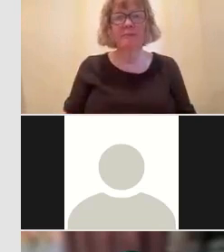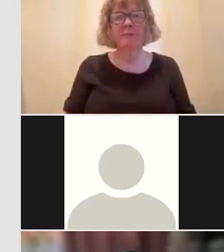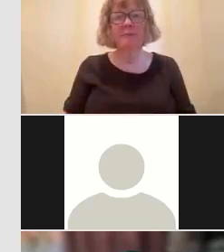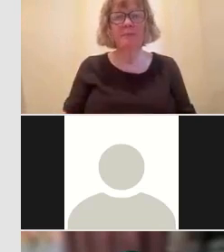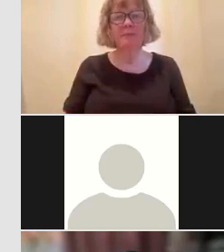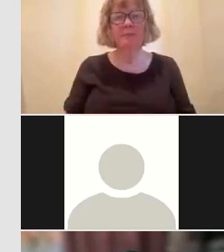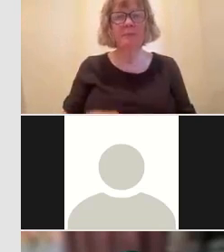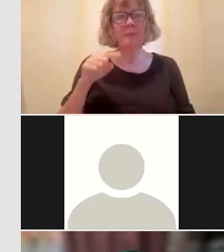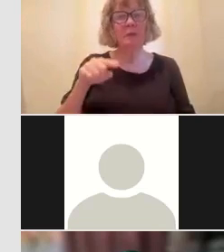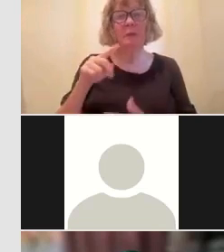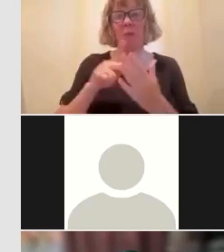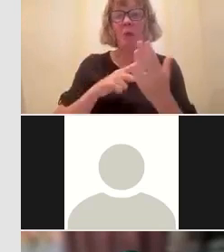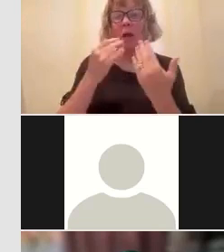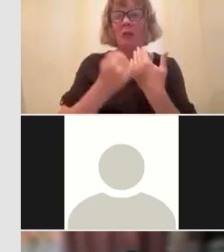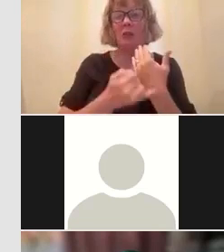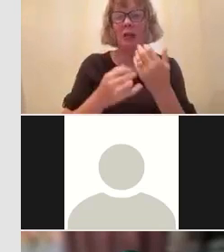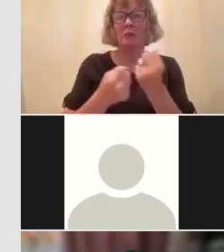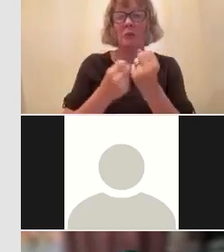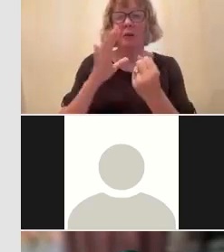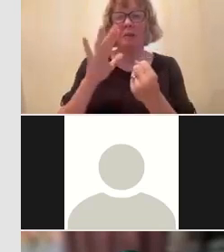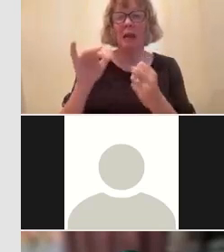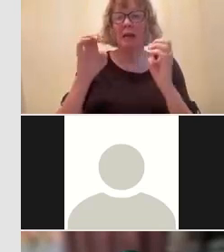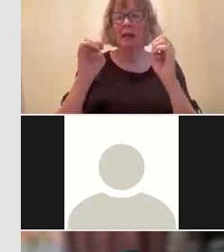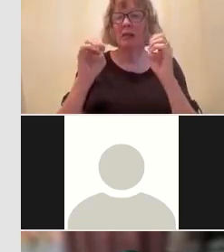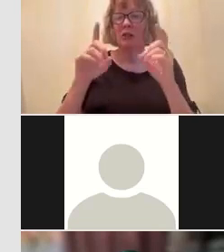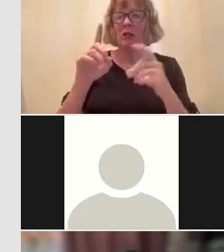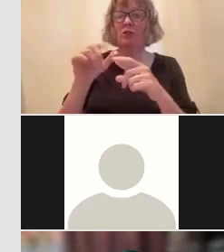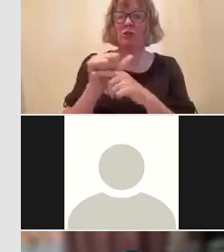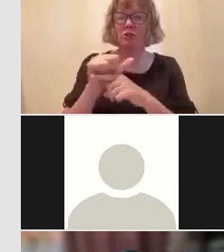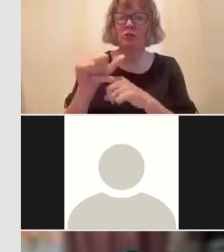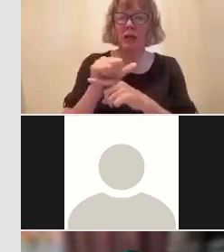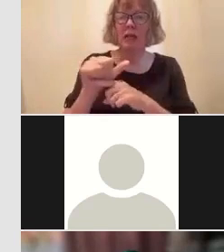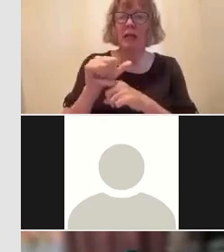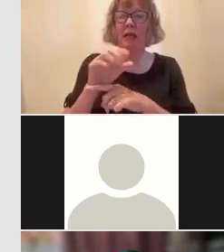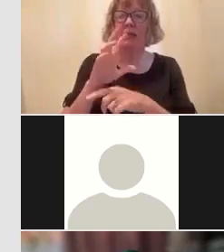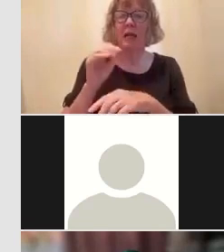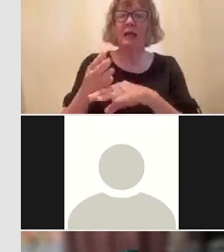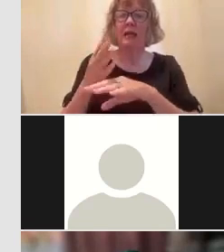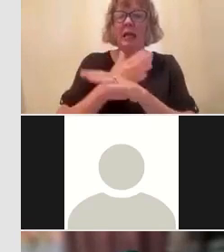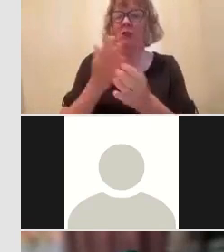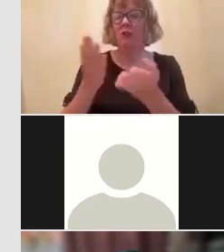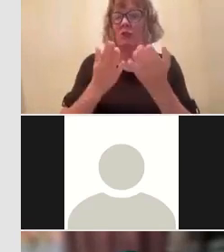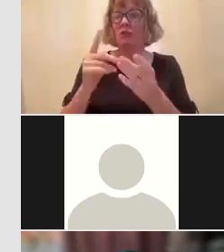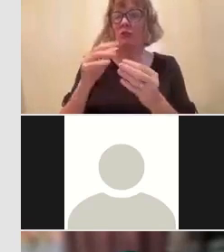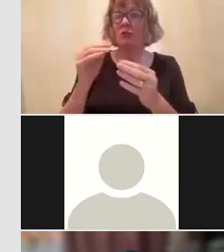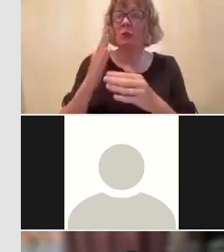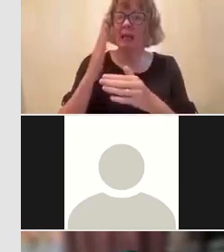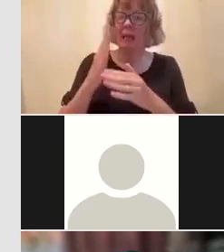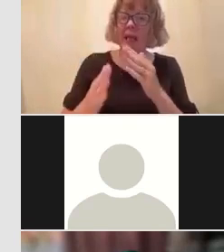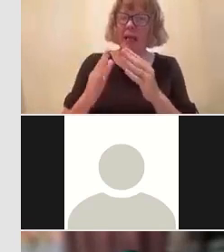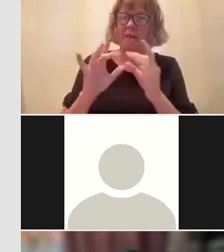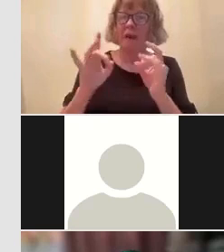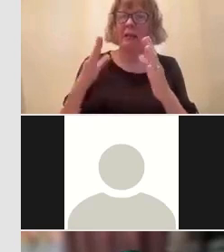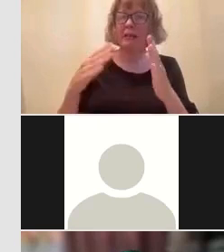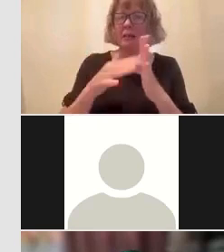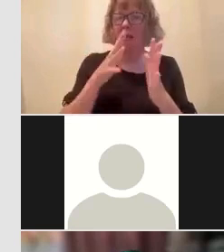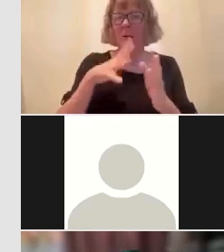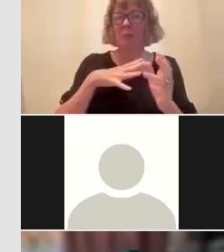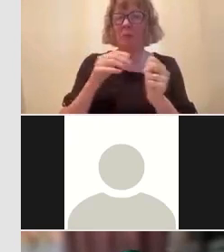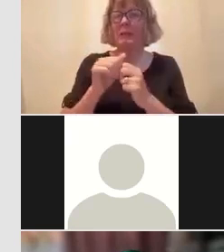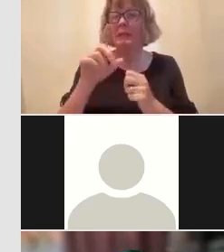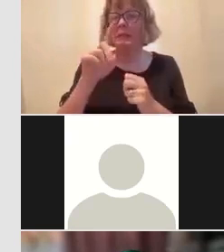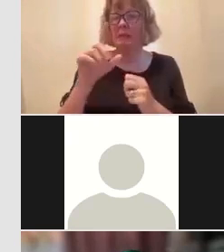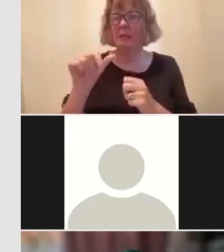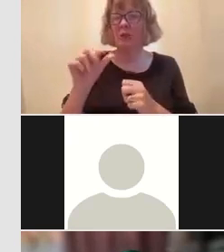This project was supported by the Education, Training, and Enhanced Services to End Violence Against Women with Disabilities